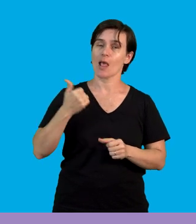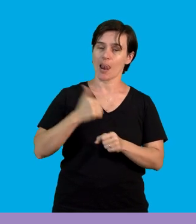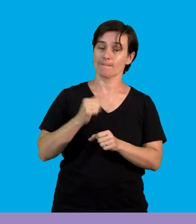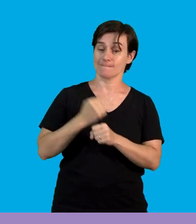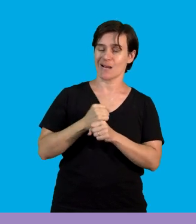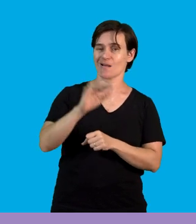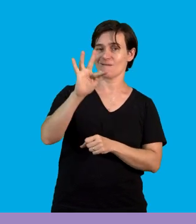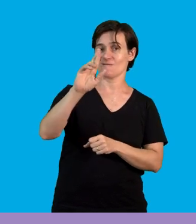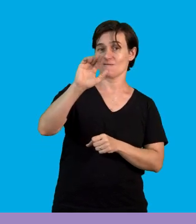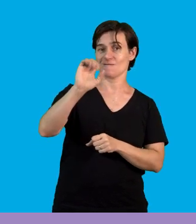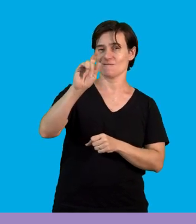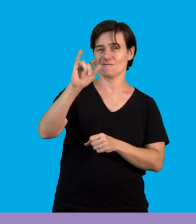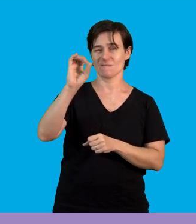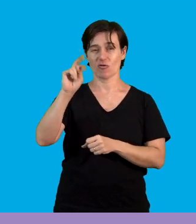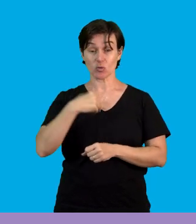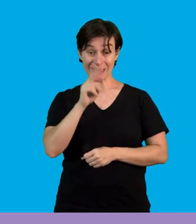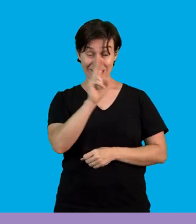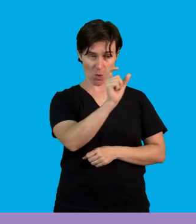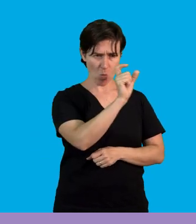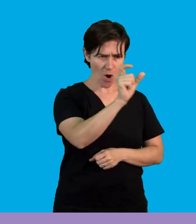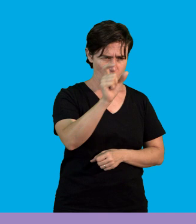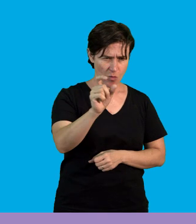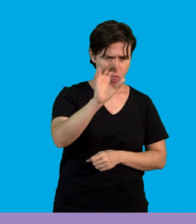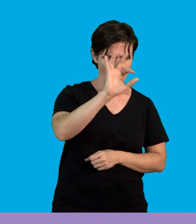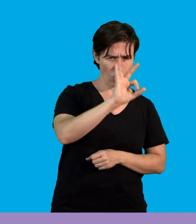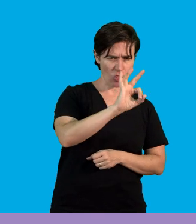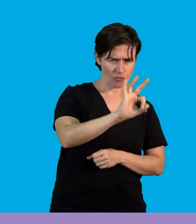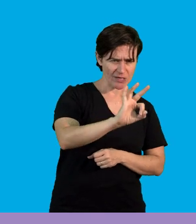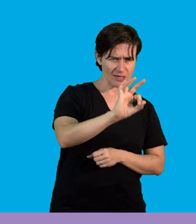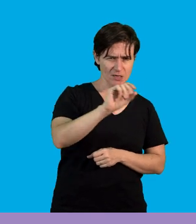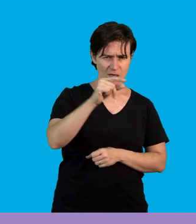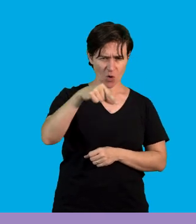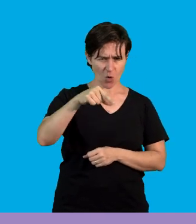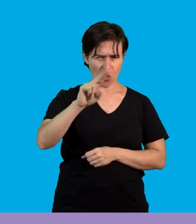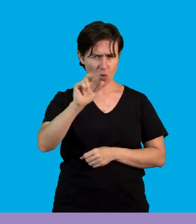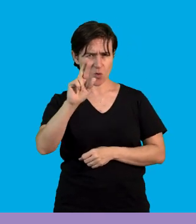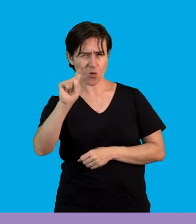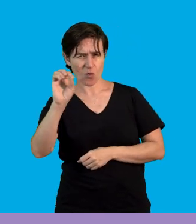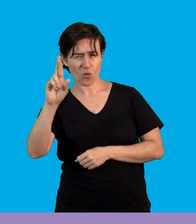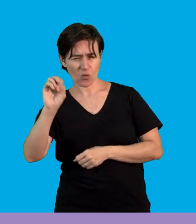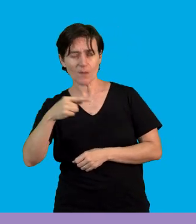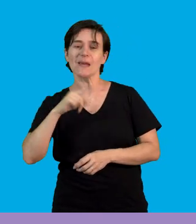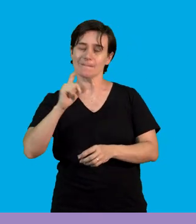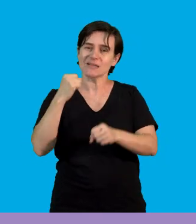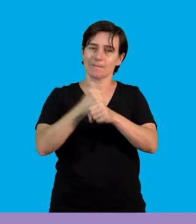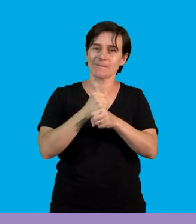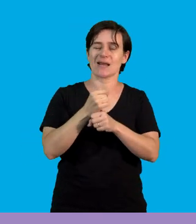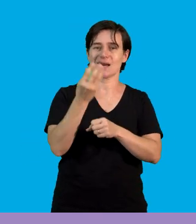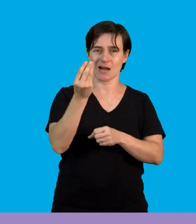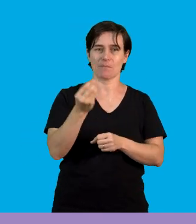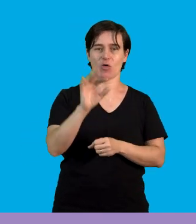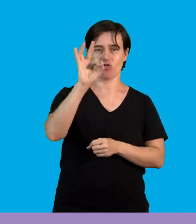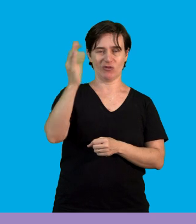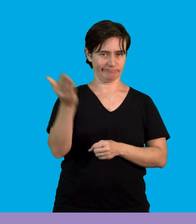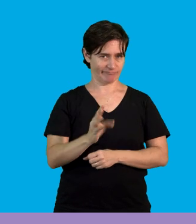a fraction that we, from words to fractions, convert it, write it as a fraction,